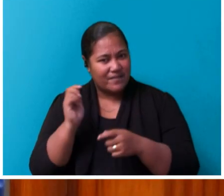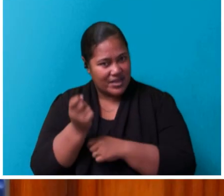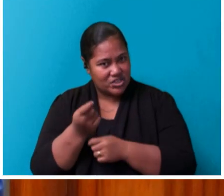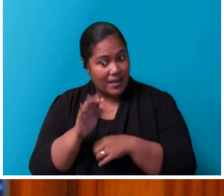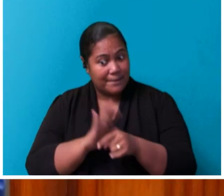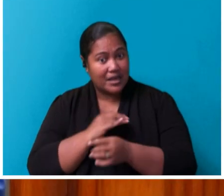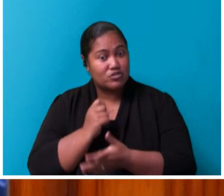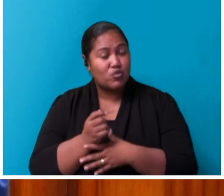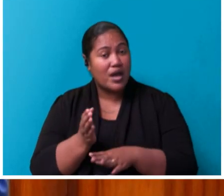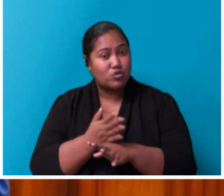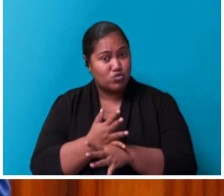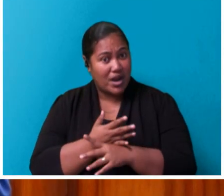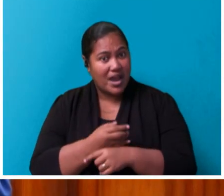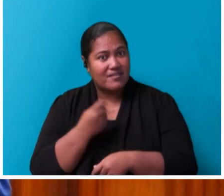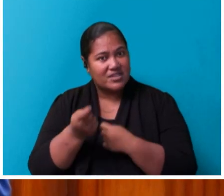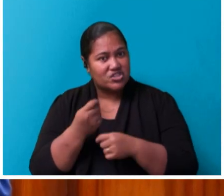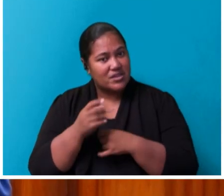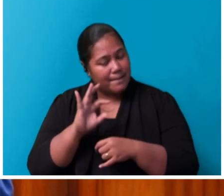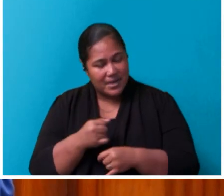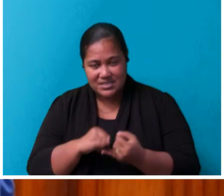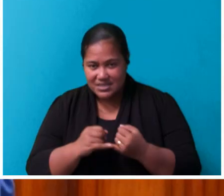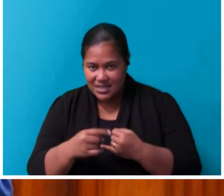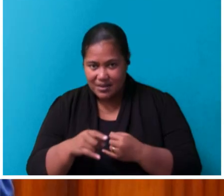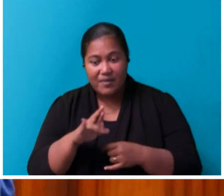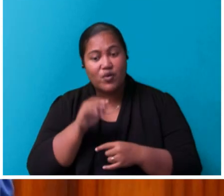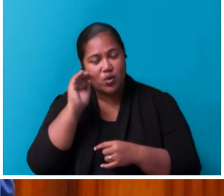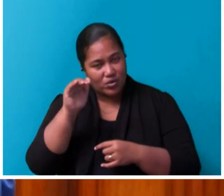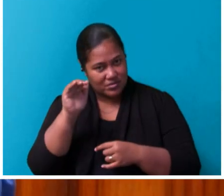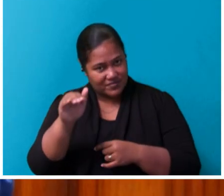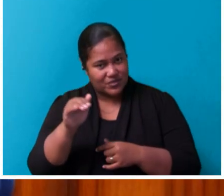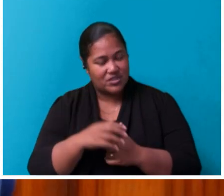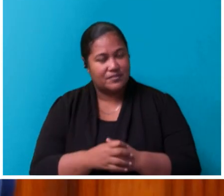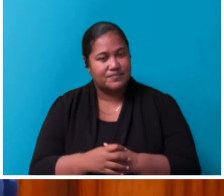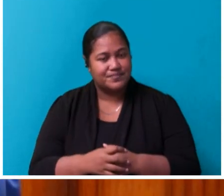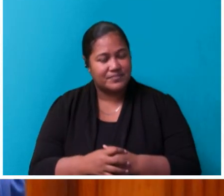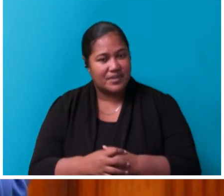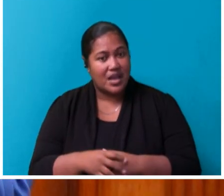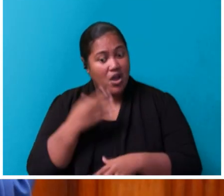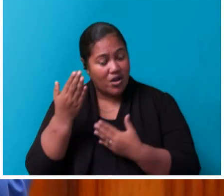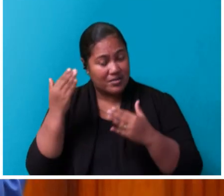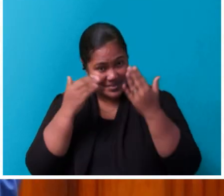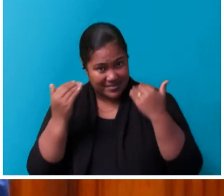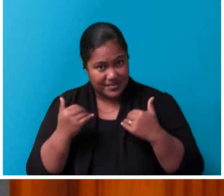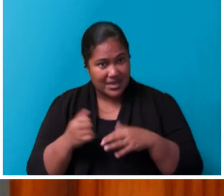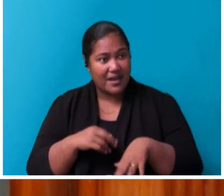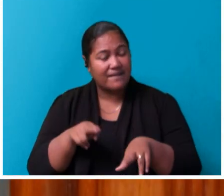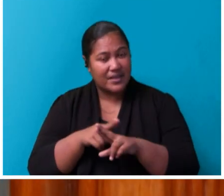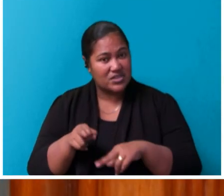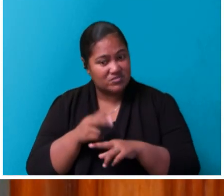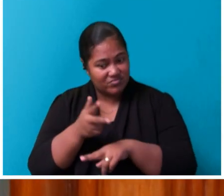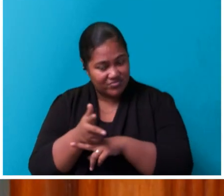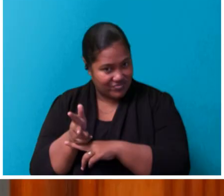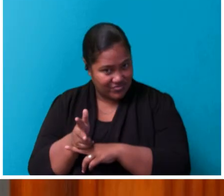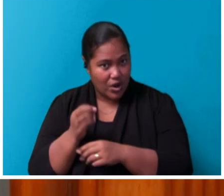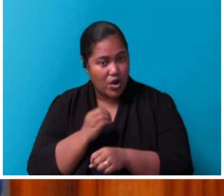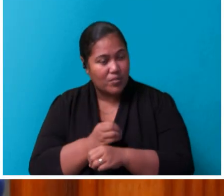managed sustainably for generations to come. Honorable Speaker, the Fiji Fisheries Surveillance and Operations Center will serve